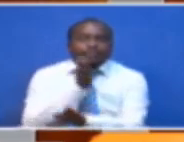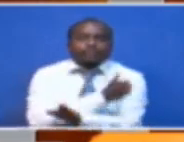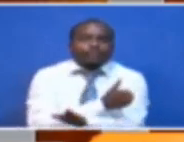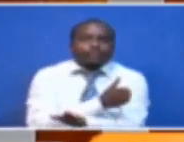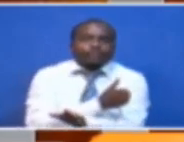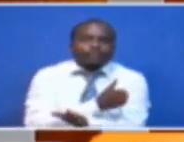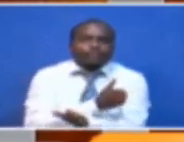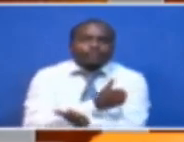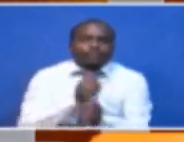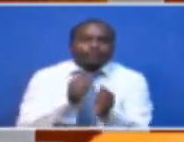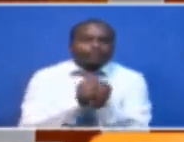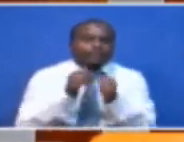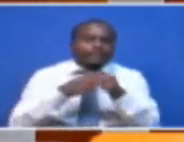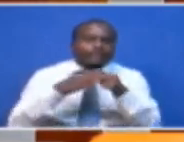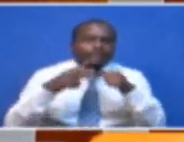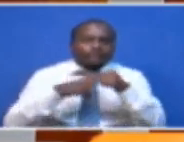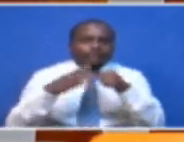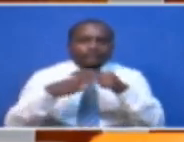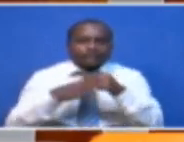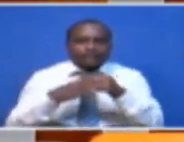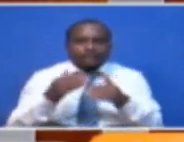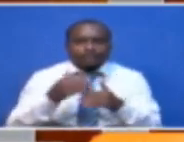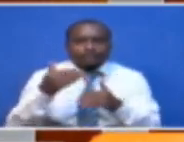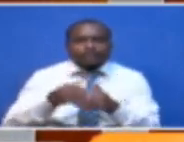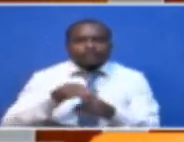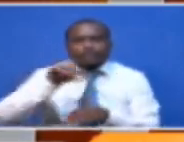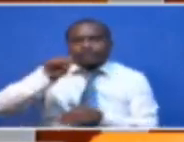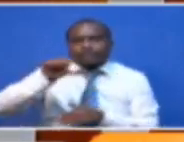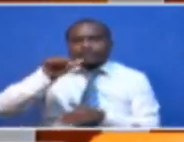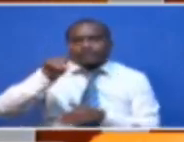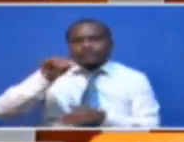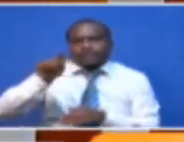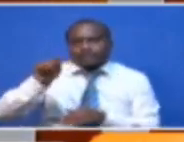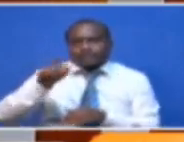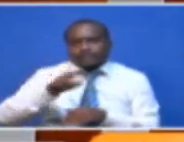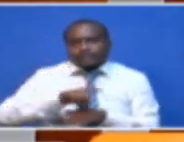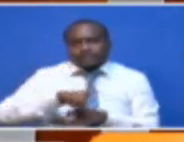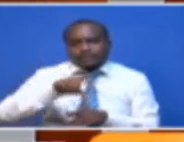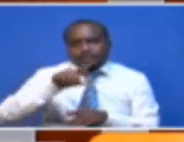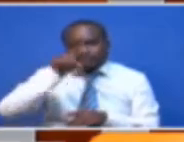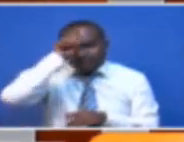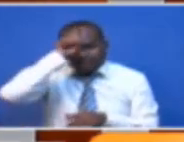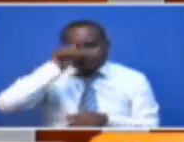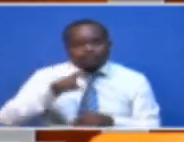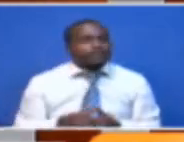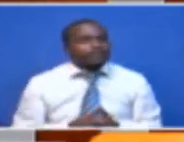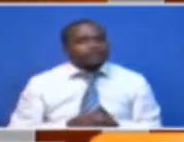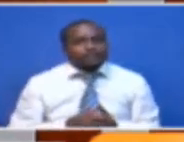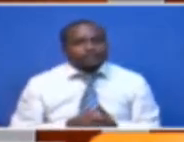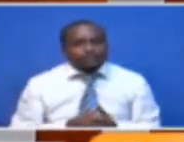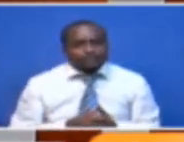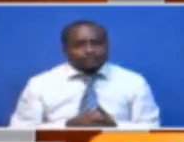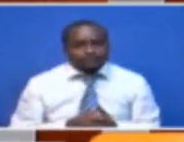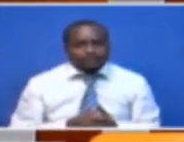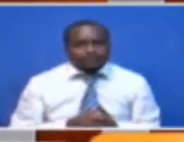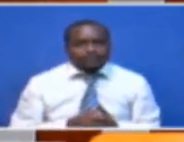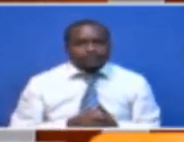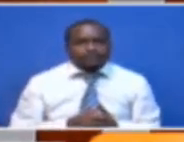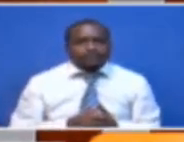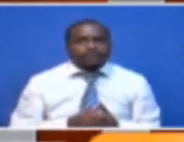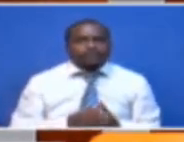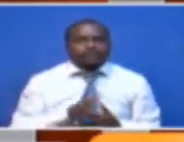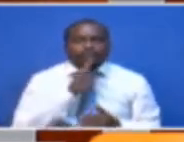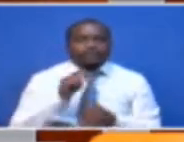after 1979, Anwar El Sadat had Egypt. Been assassinated in Egypt. In broad daylight. By soldiers here.